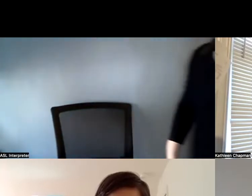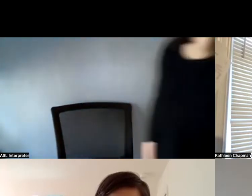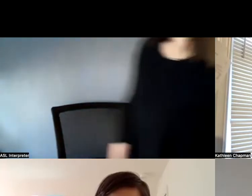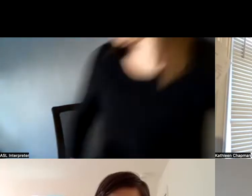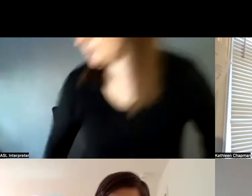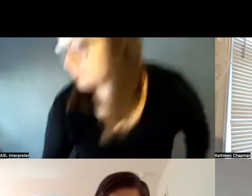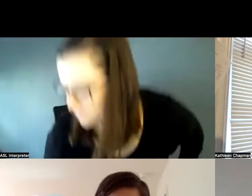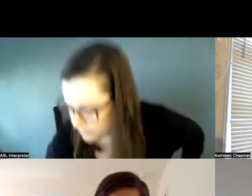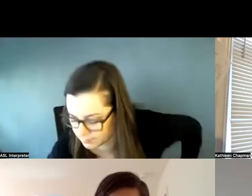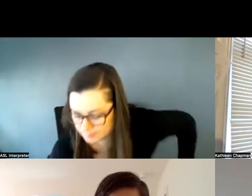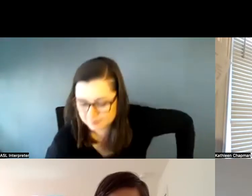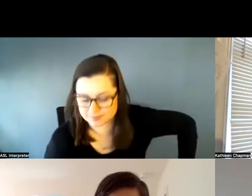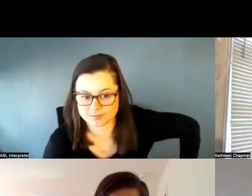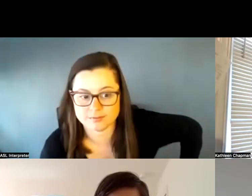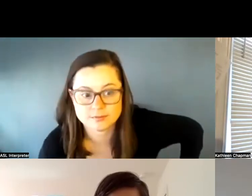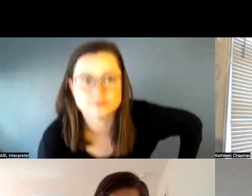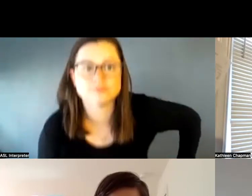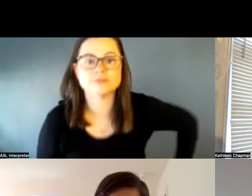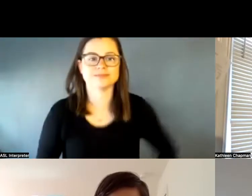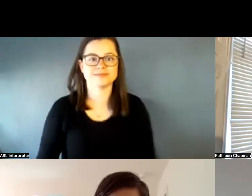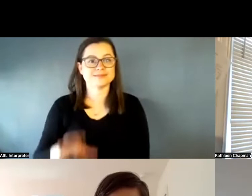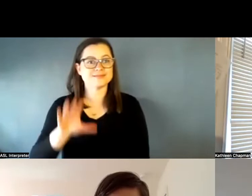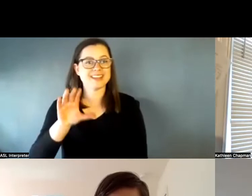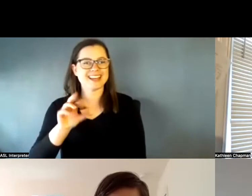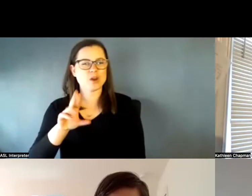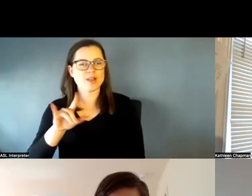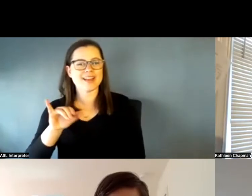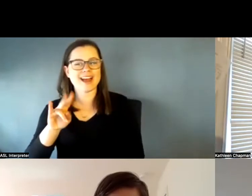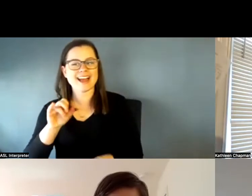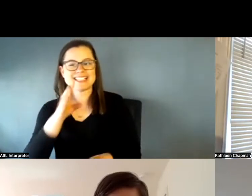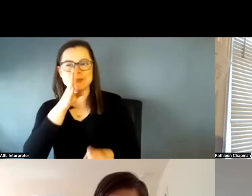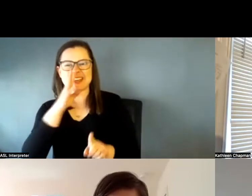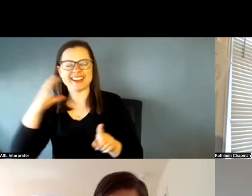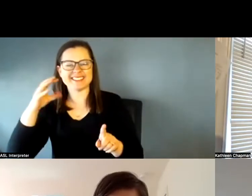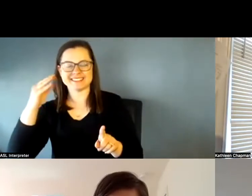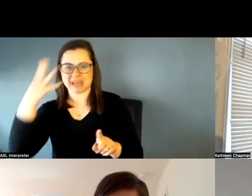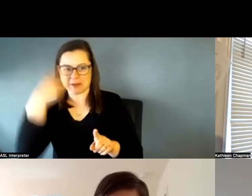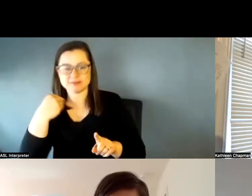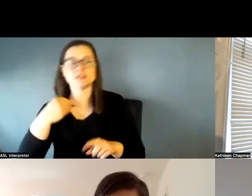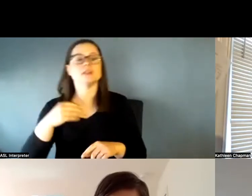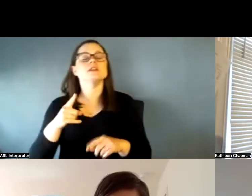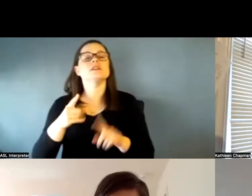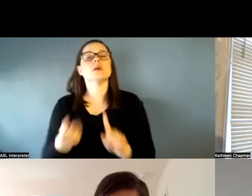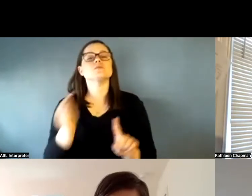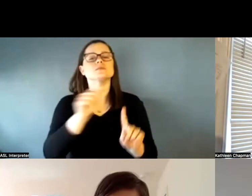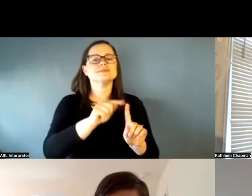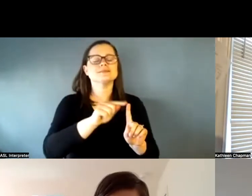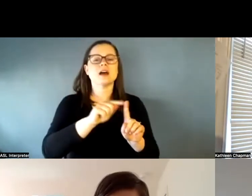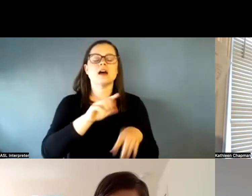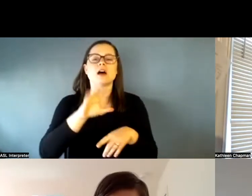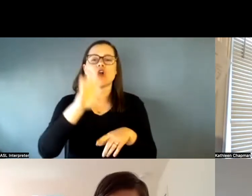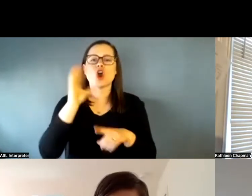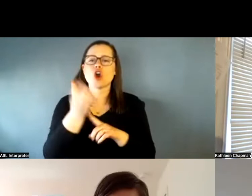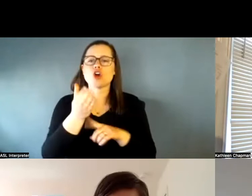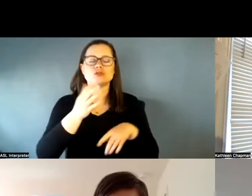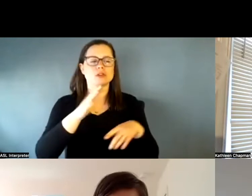Kathleen, this is Caroline, just kind of tying back to the talk about cultural institutions and